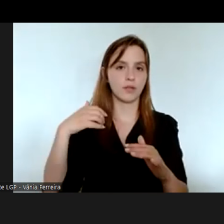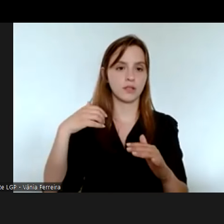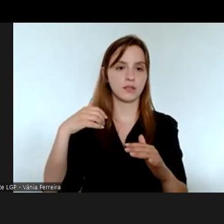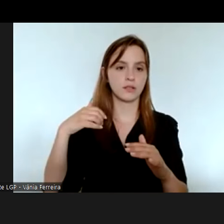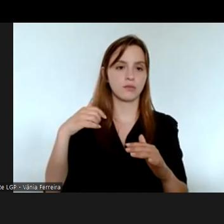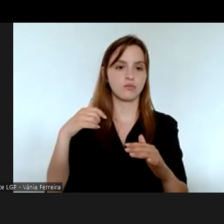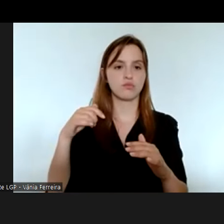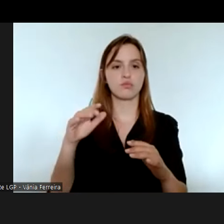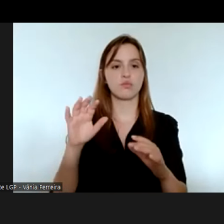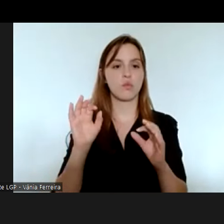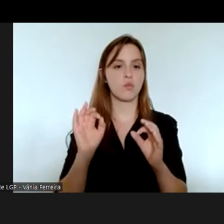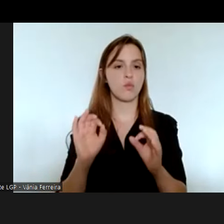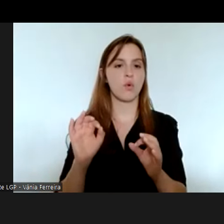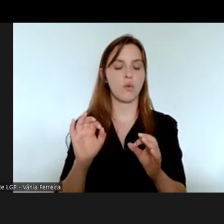concluded.